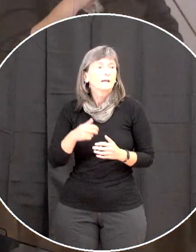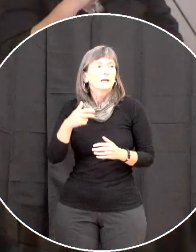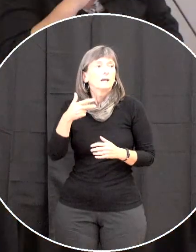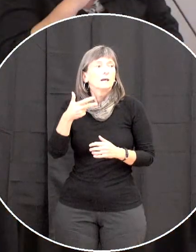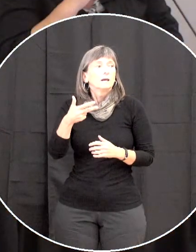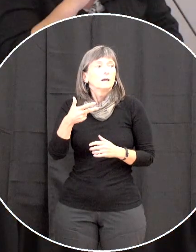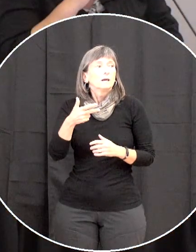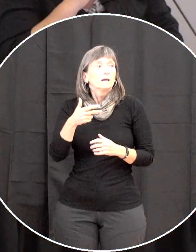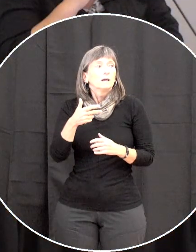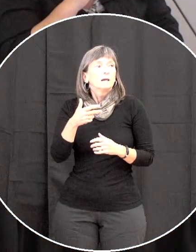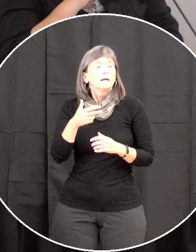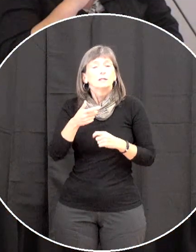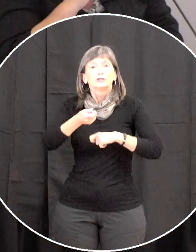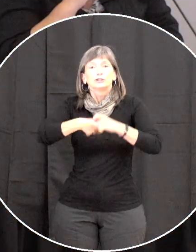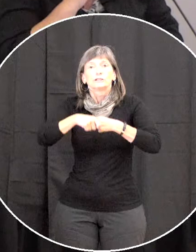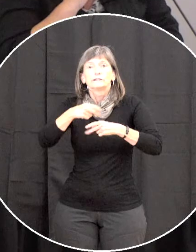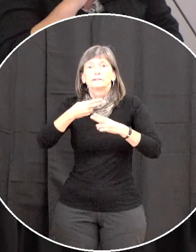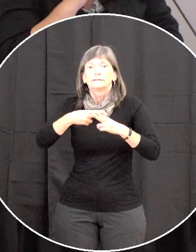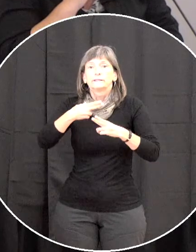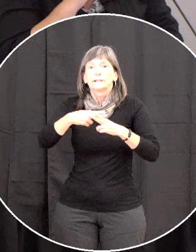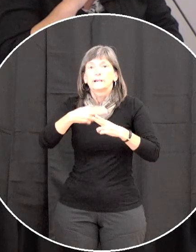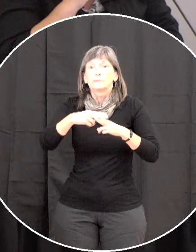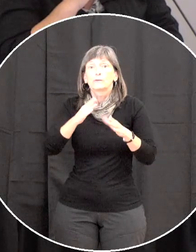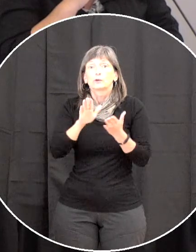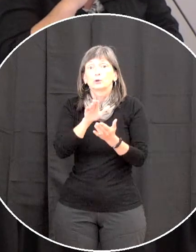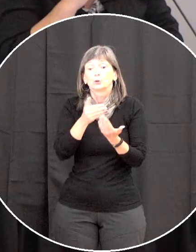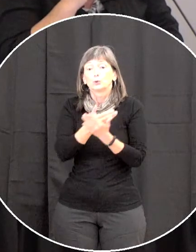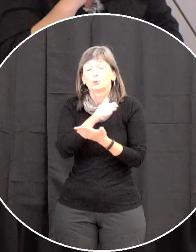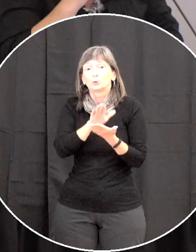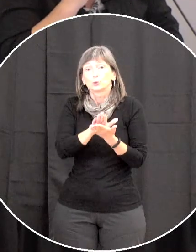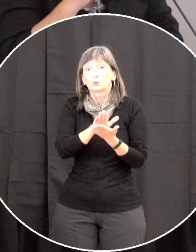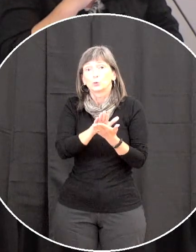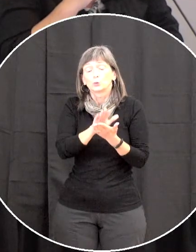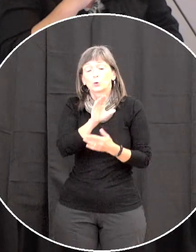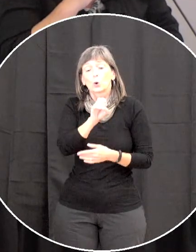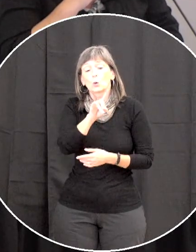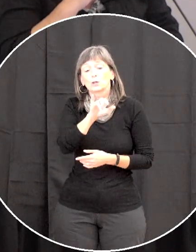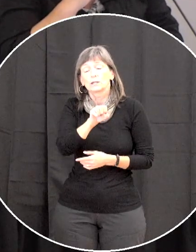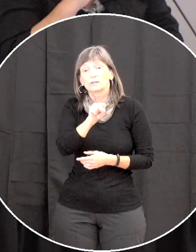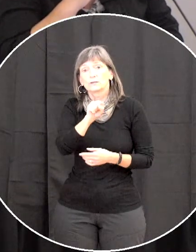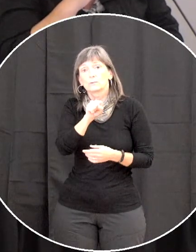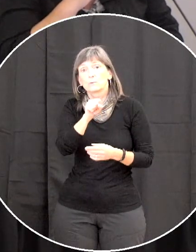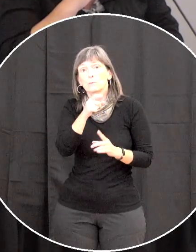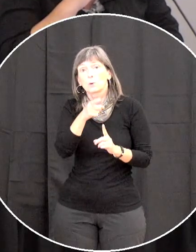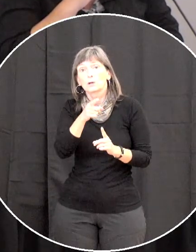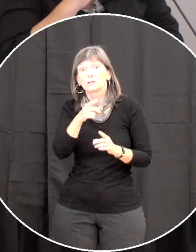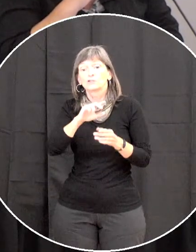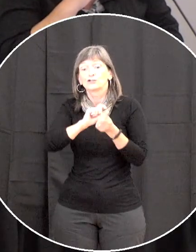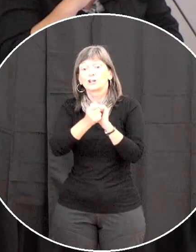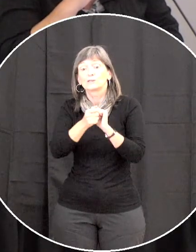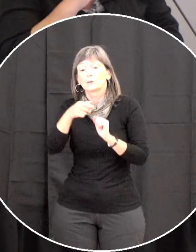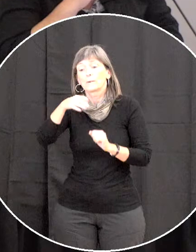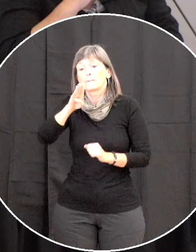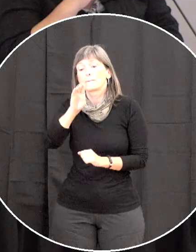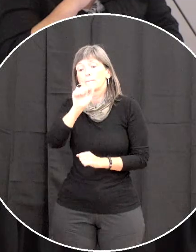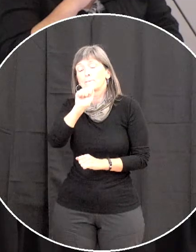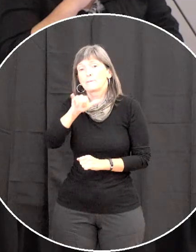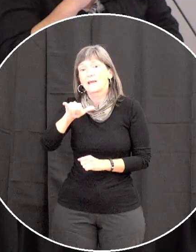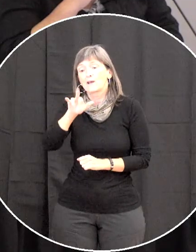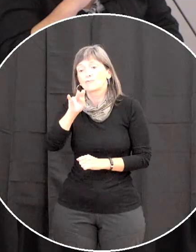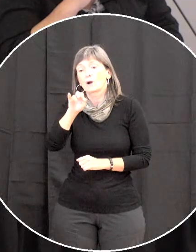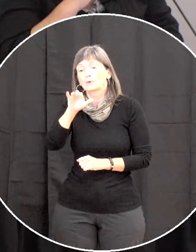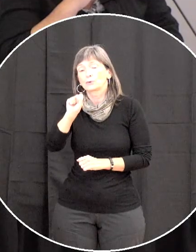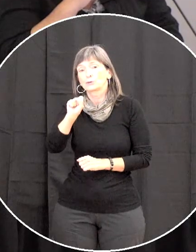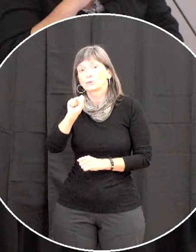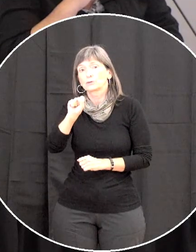board approve the renaming and upon opening of the new school at Coley's Point Primary to Bay Roberts Primary, as recommended by the Finance